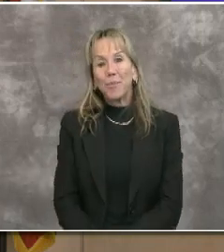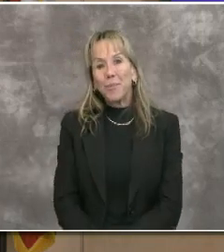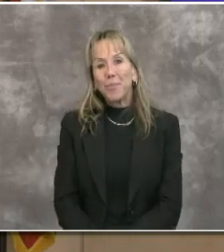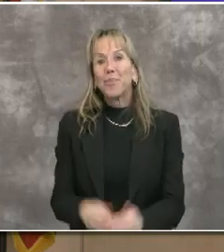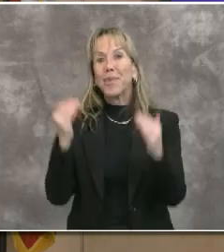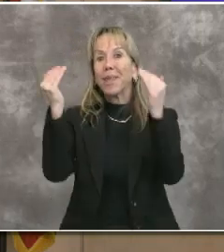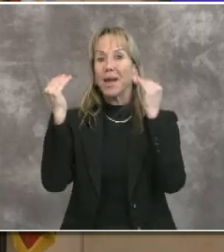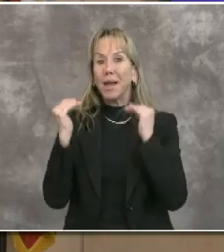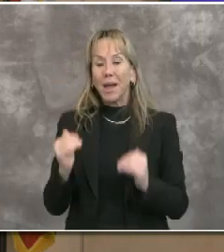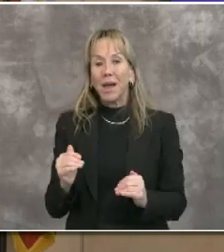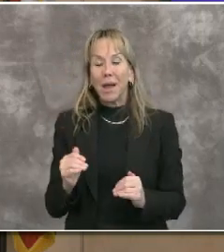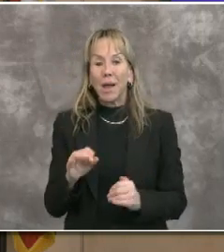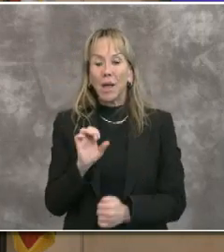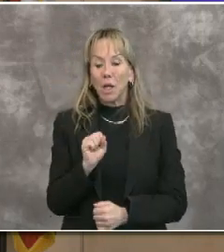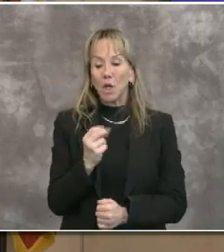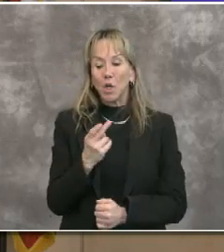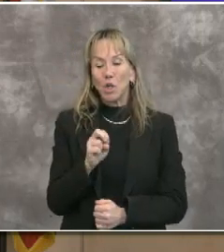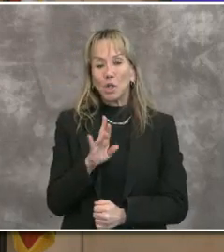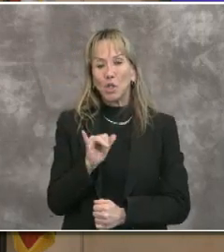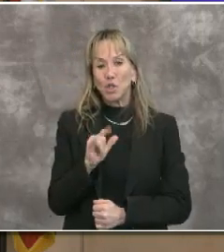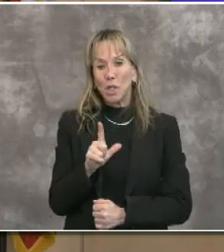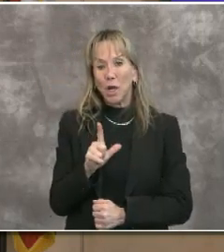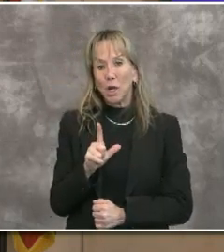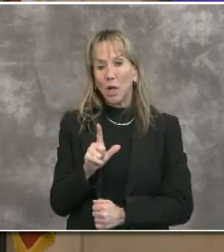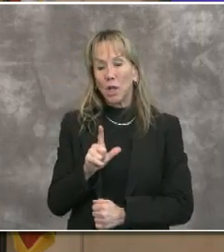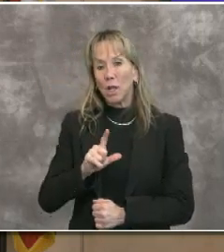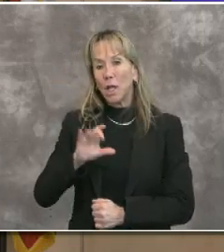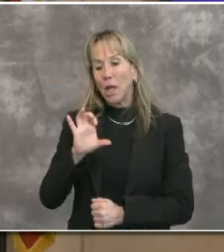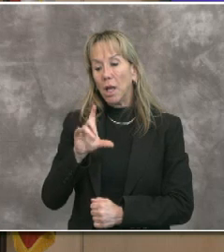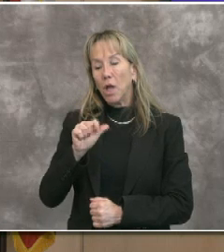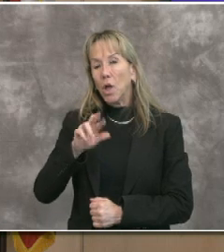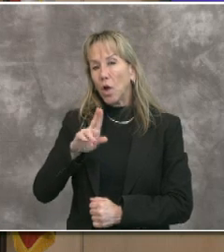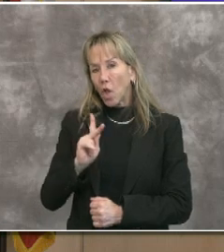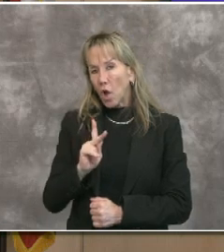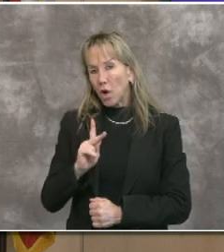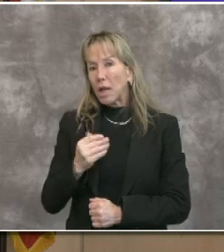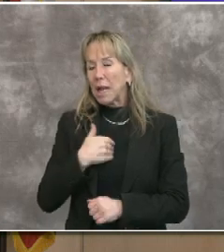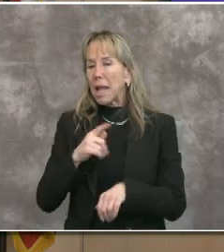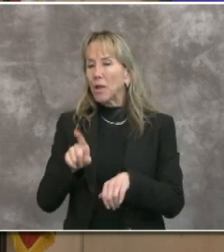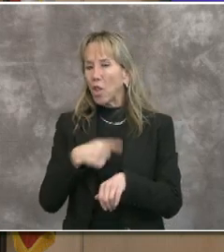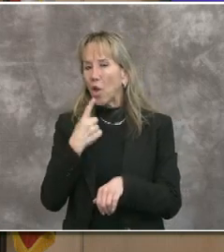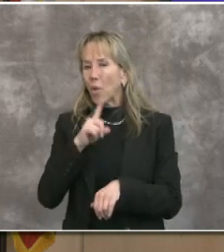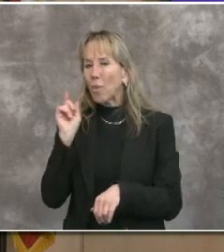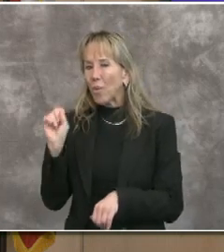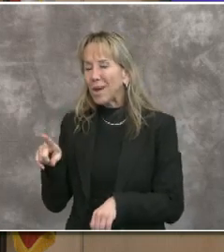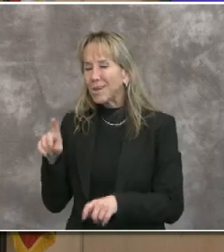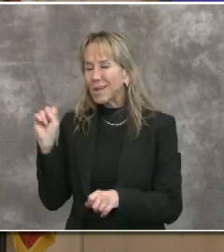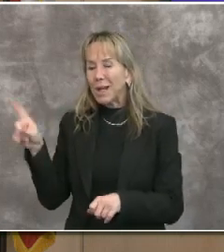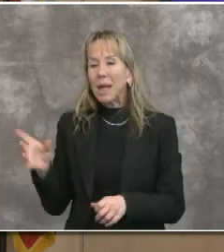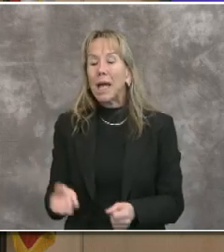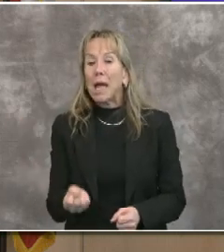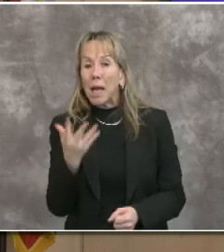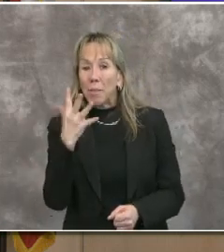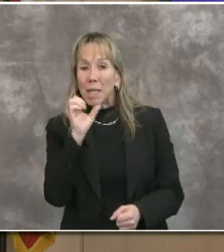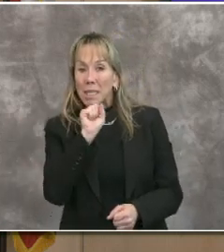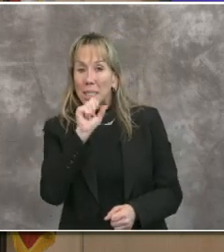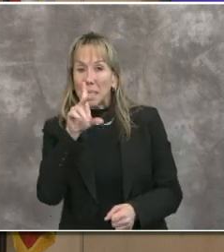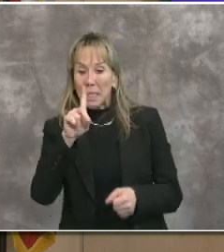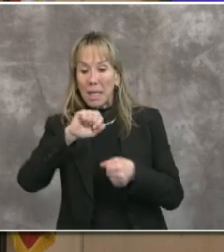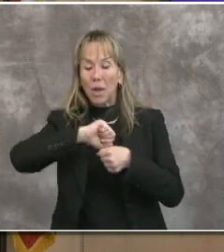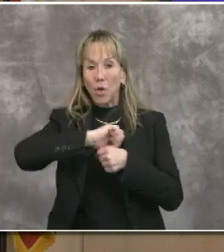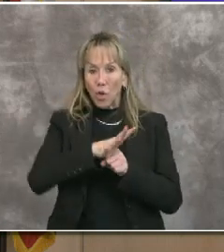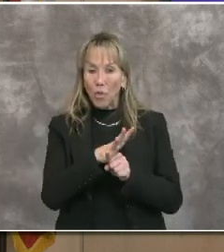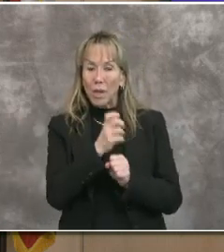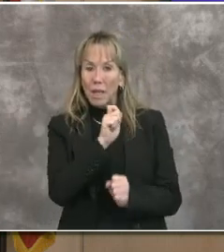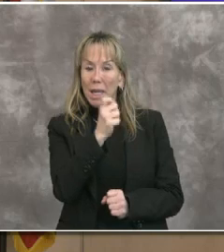long question from Cheryl Clark regarding nursing homes. How many of San Diego County's COVID-19